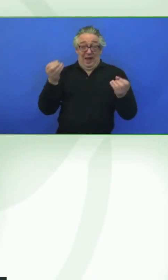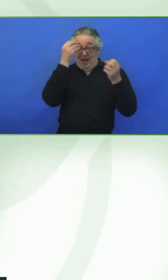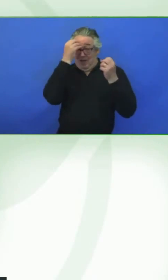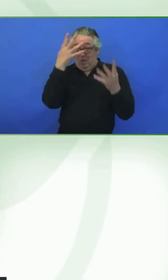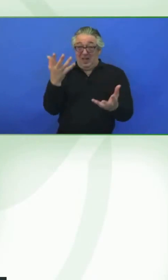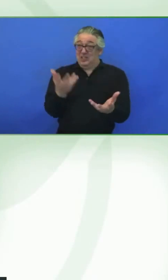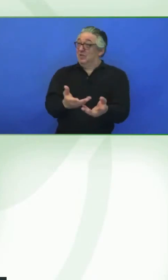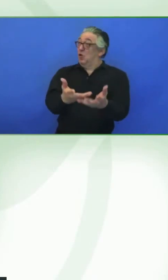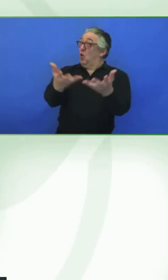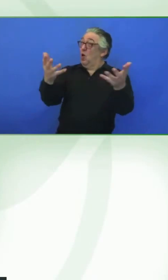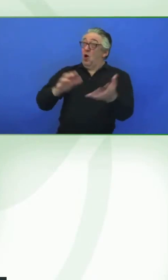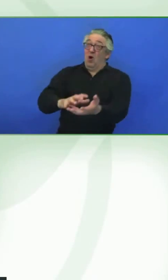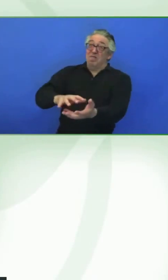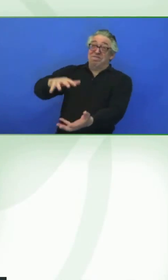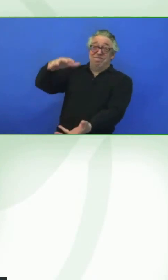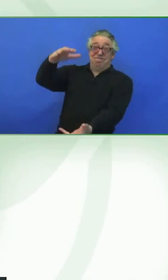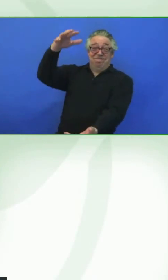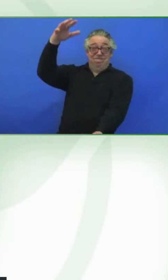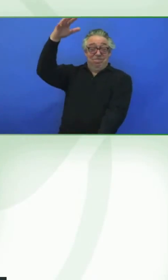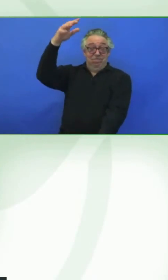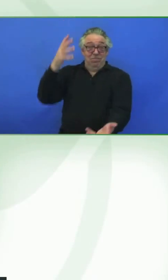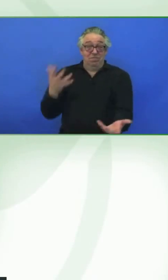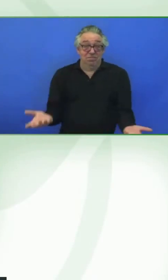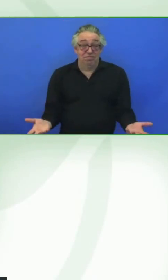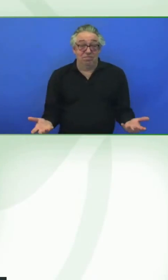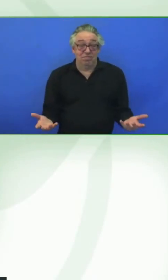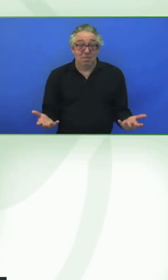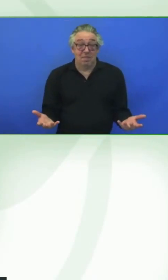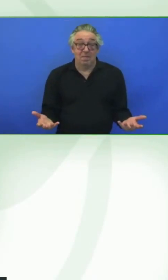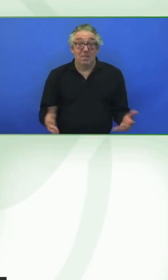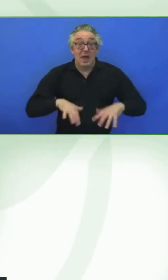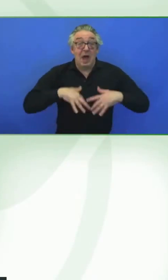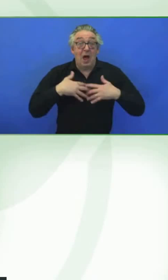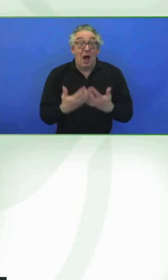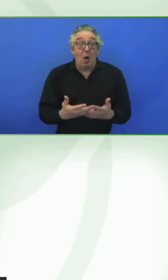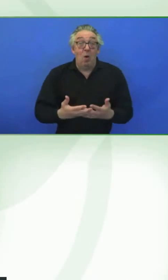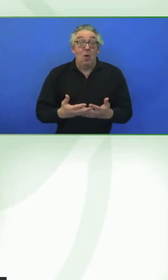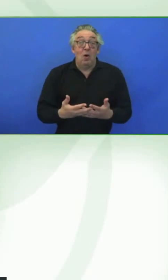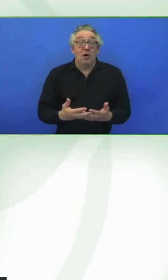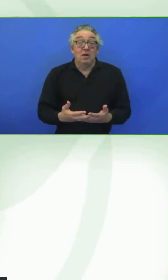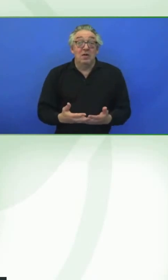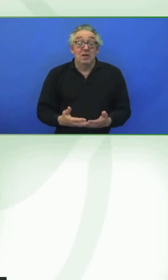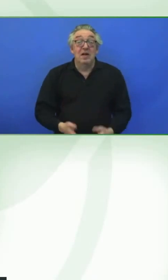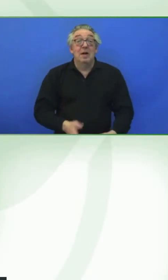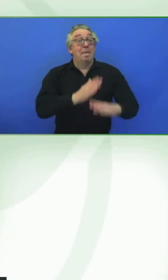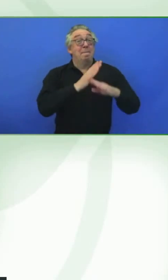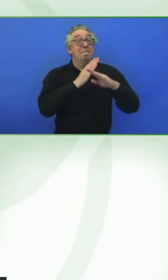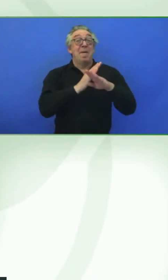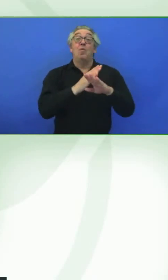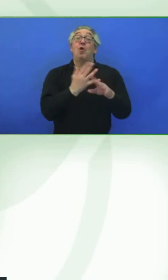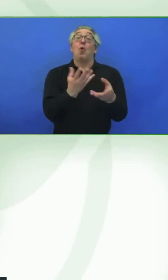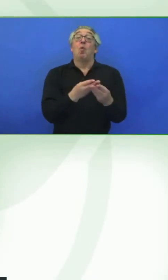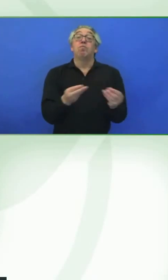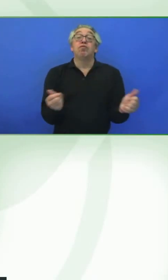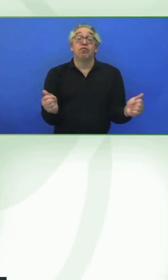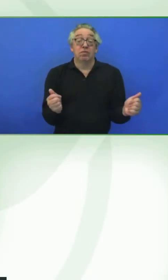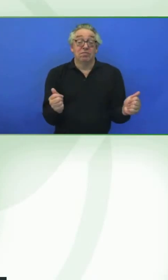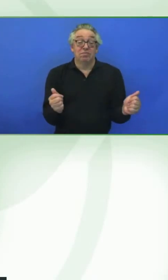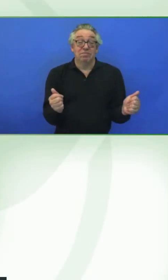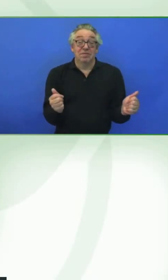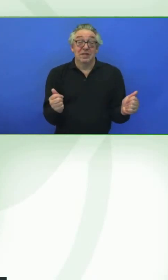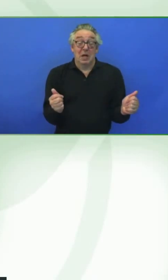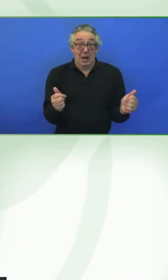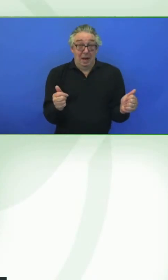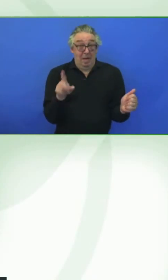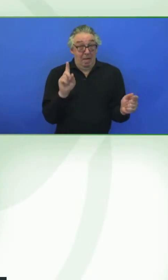information. To make all of this barrier-free, we cannot rely on humans. Of course, we